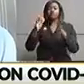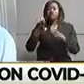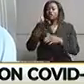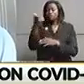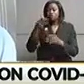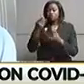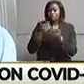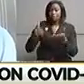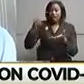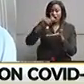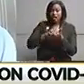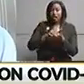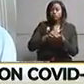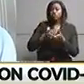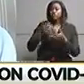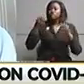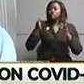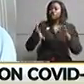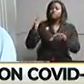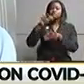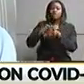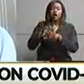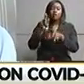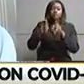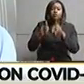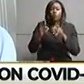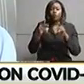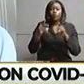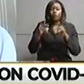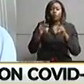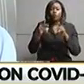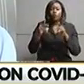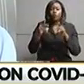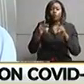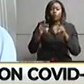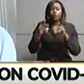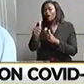the airport, how far they circulated,